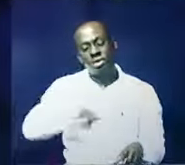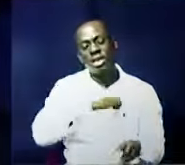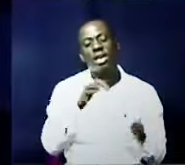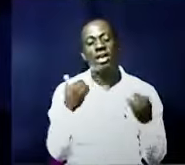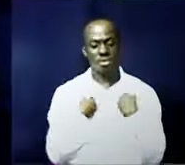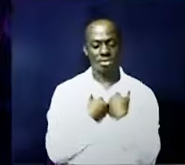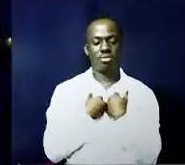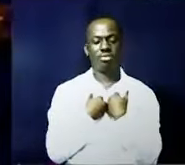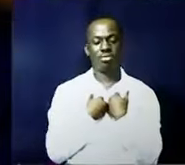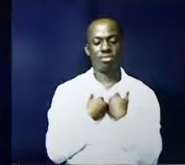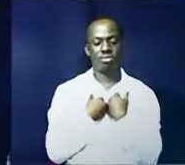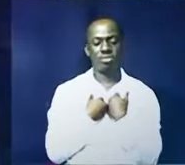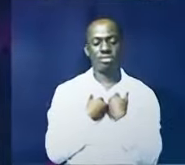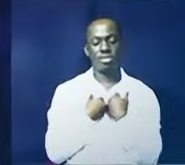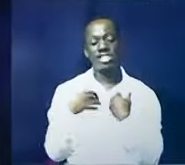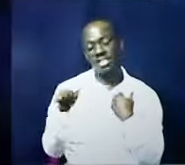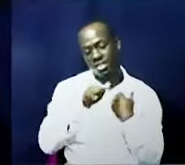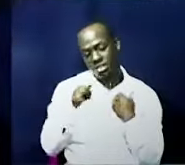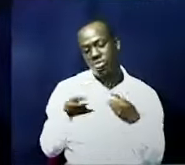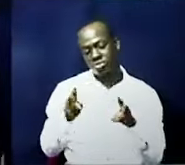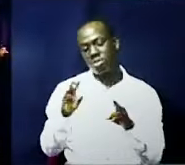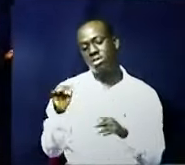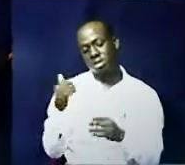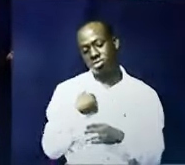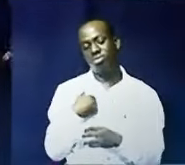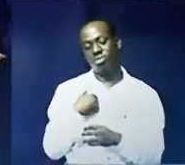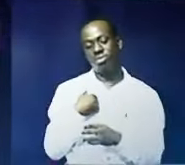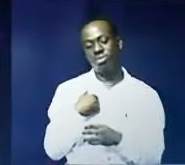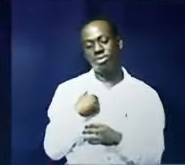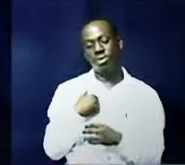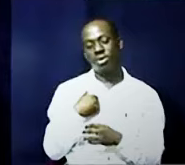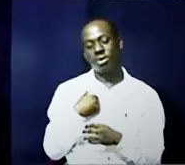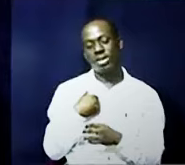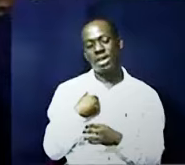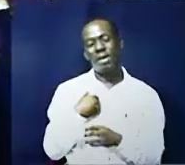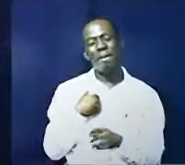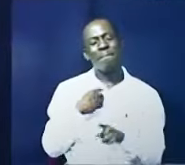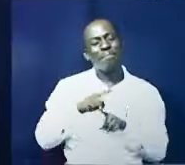are tempted. Yet without sin.